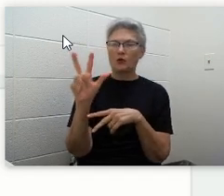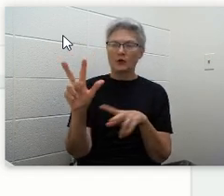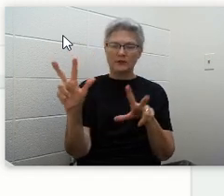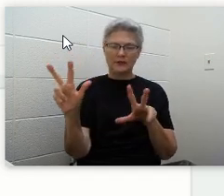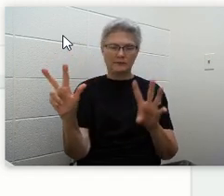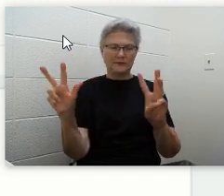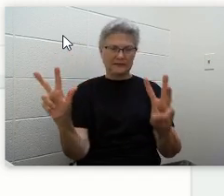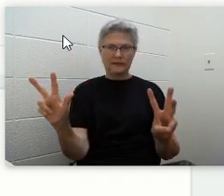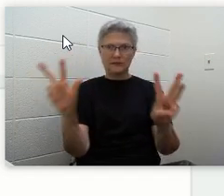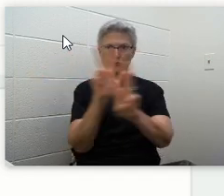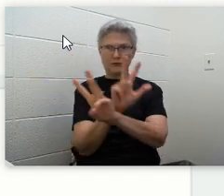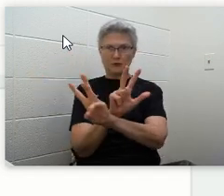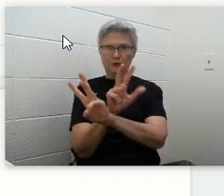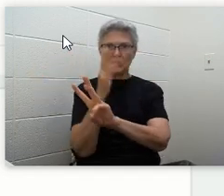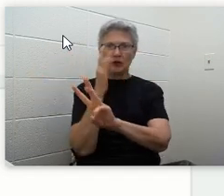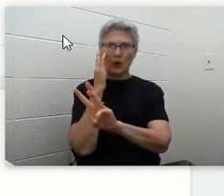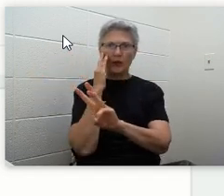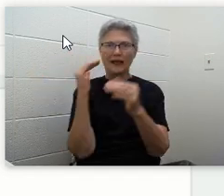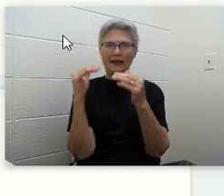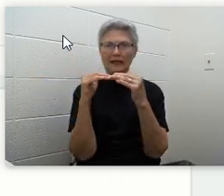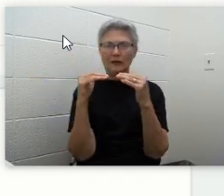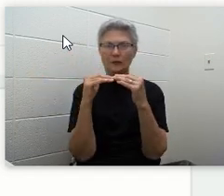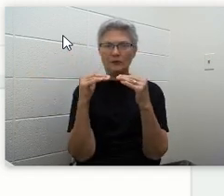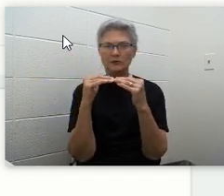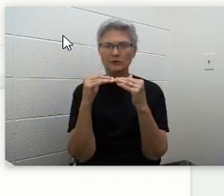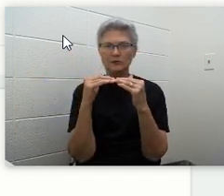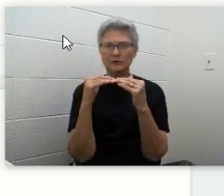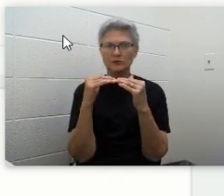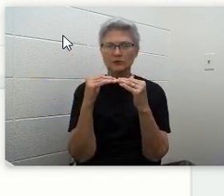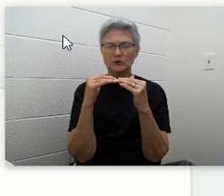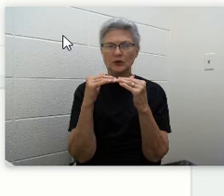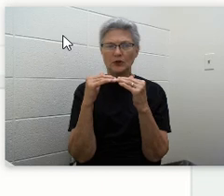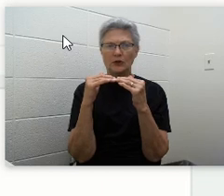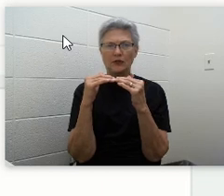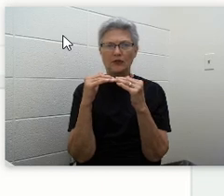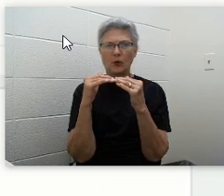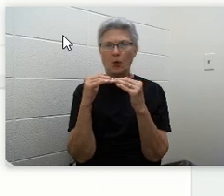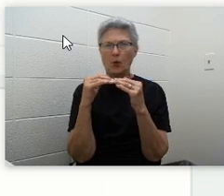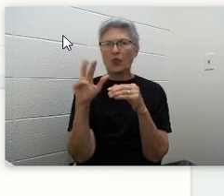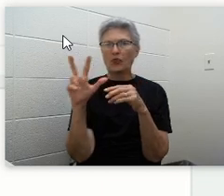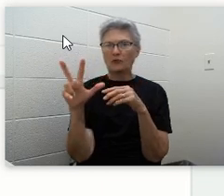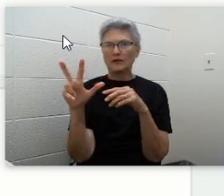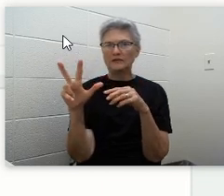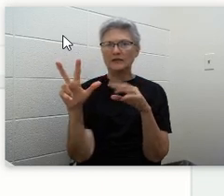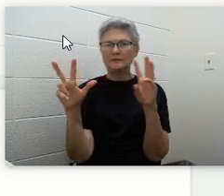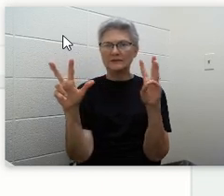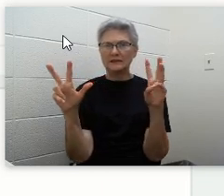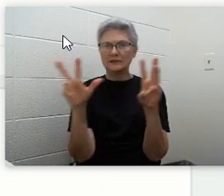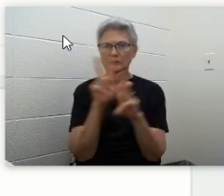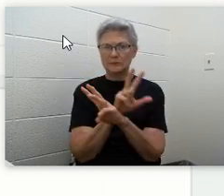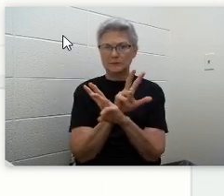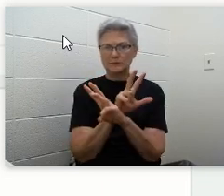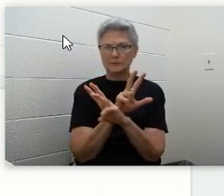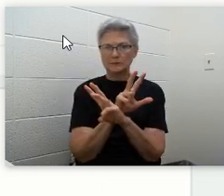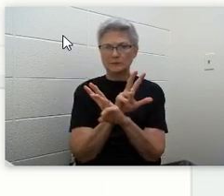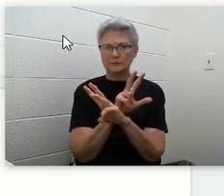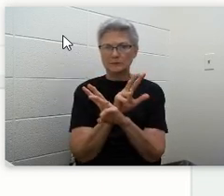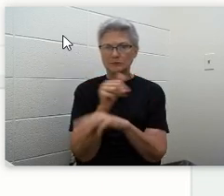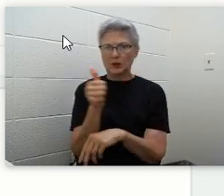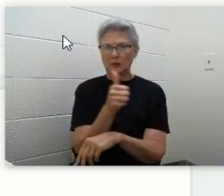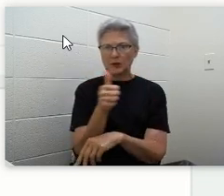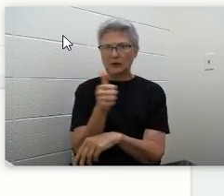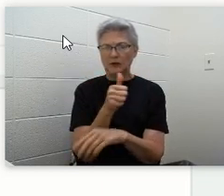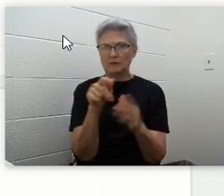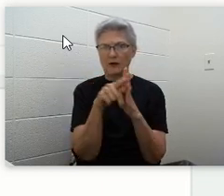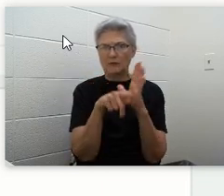times six. We know that in multiplication, the order does not matter based on the commutative property. So six times three